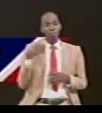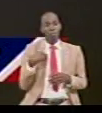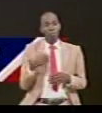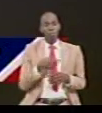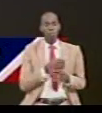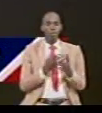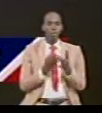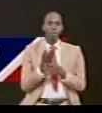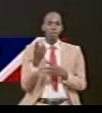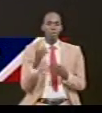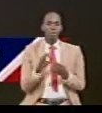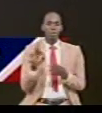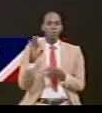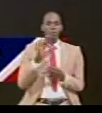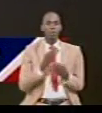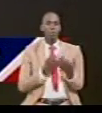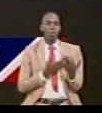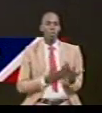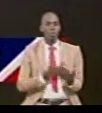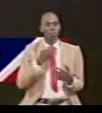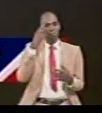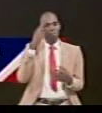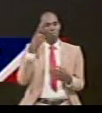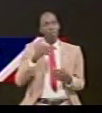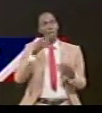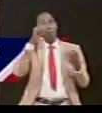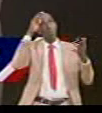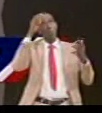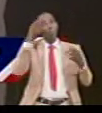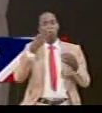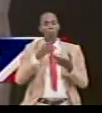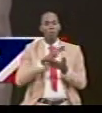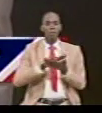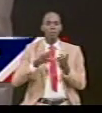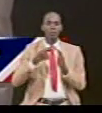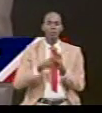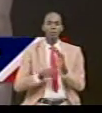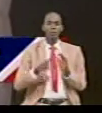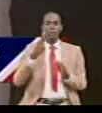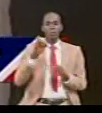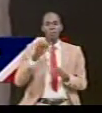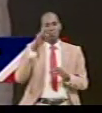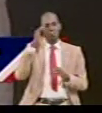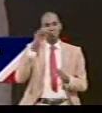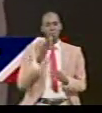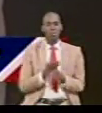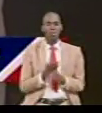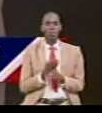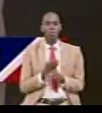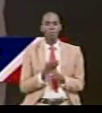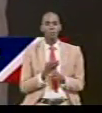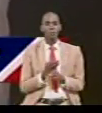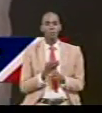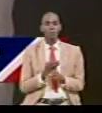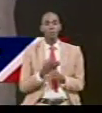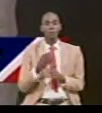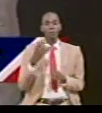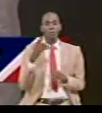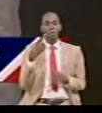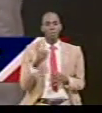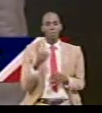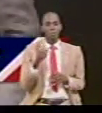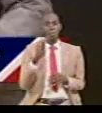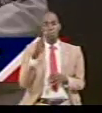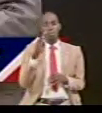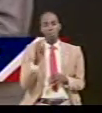Spirit wait for the hope of righteousness by faith. The hope of the righteous